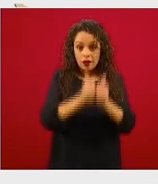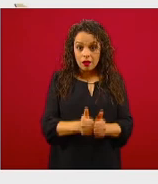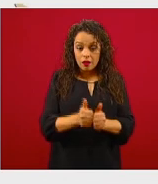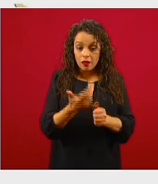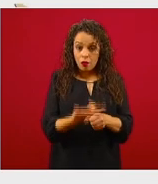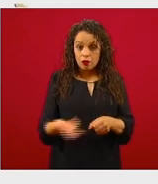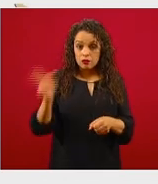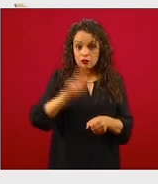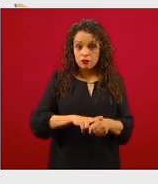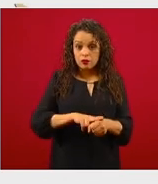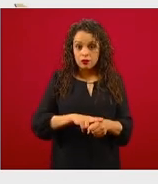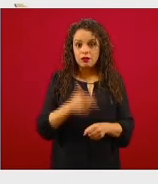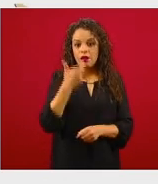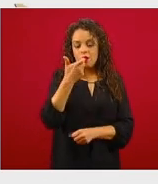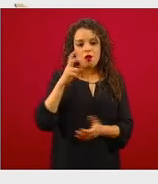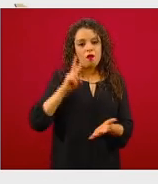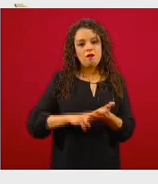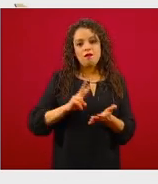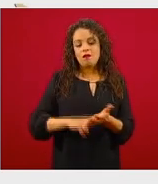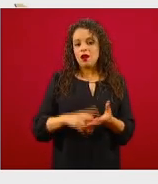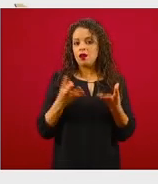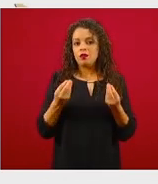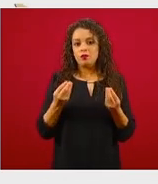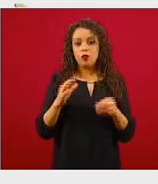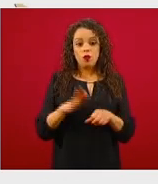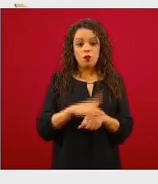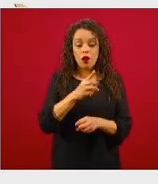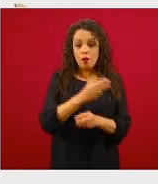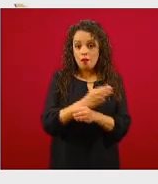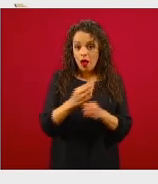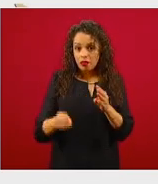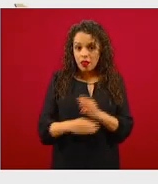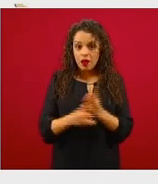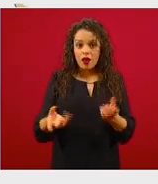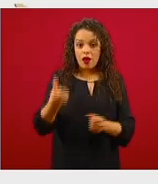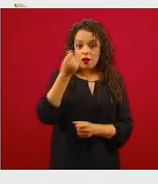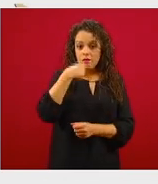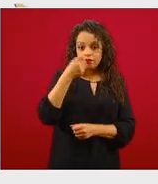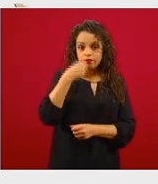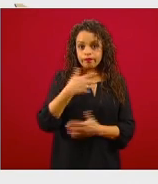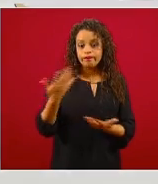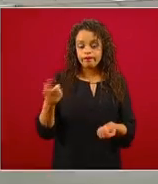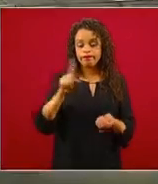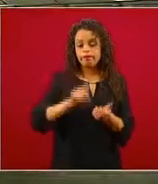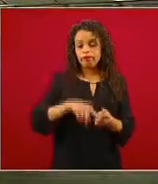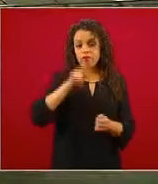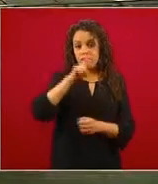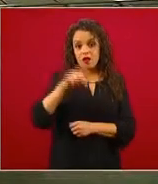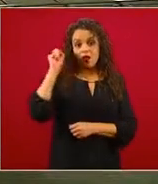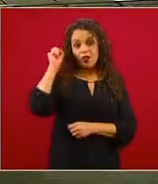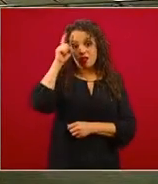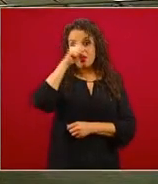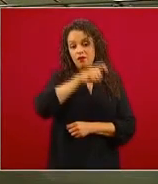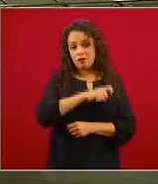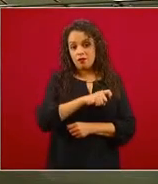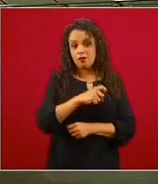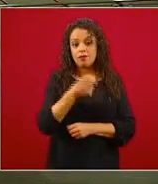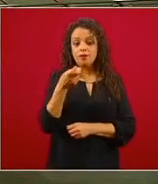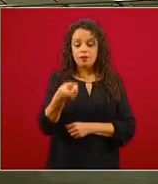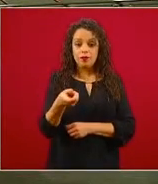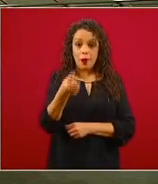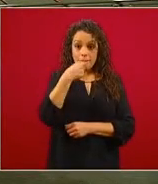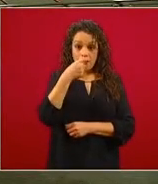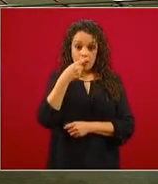a severe in an ICU unit have to be taking a large quantity of drugs